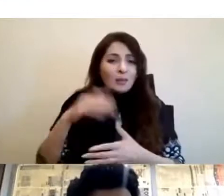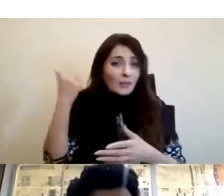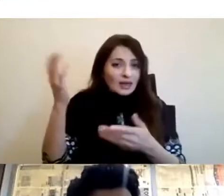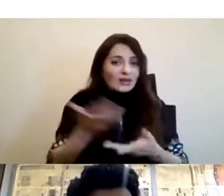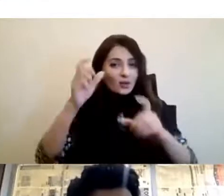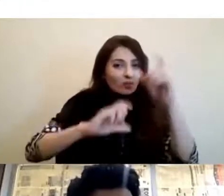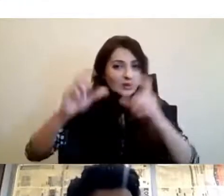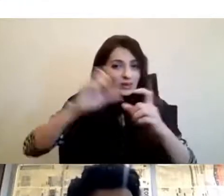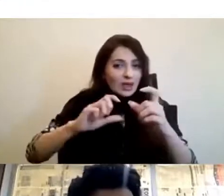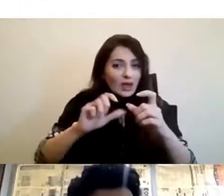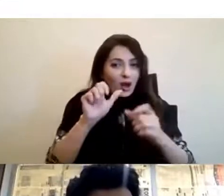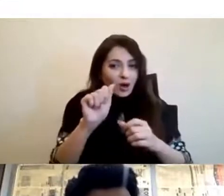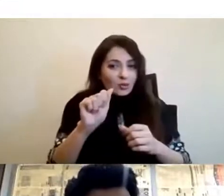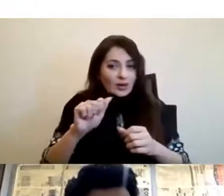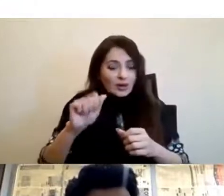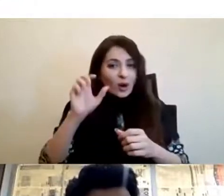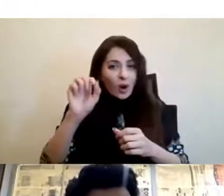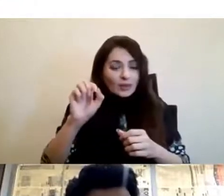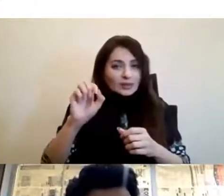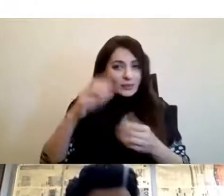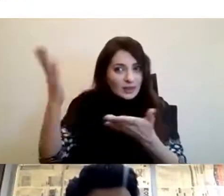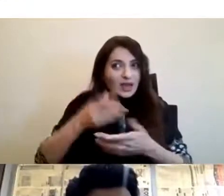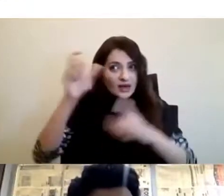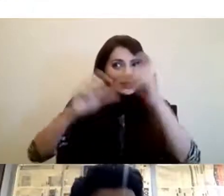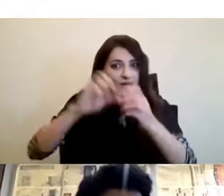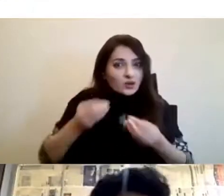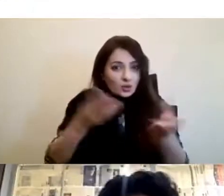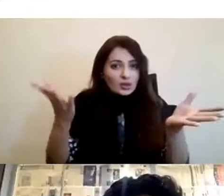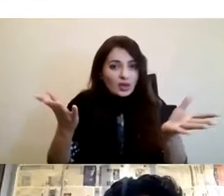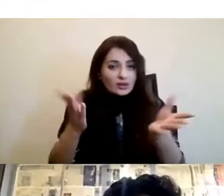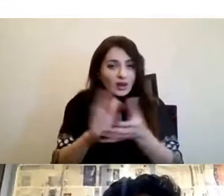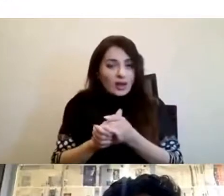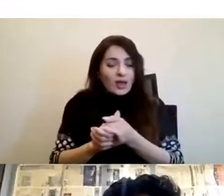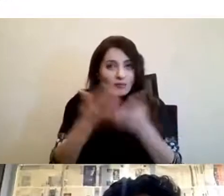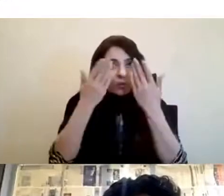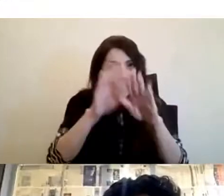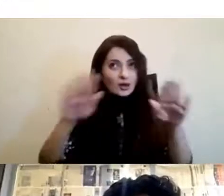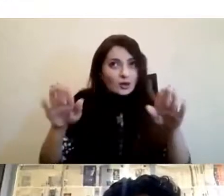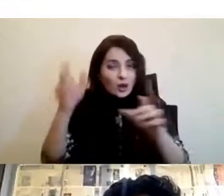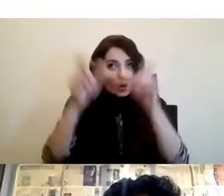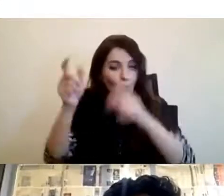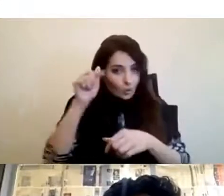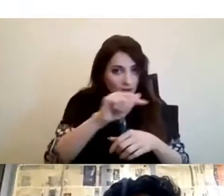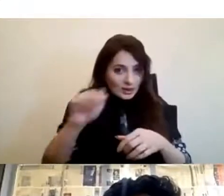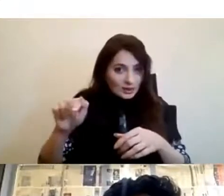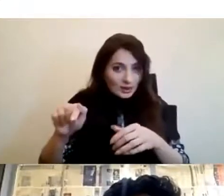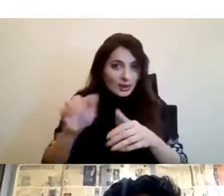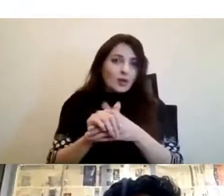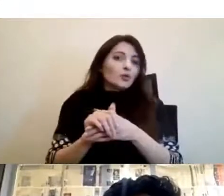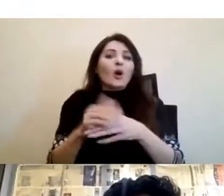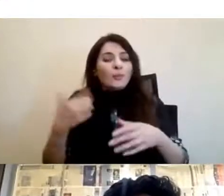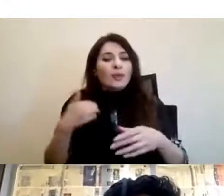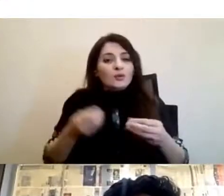text, the head of one organization for the blind said that when we launched it into